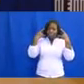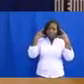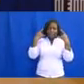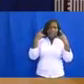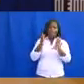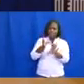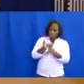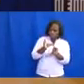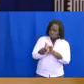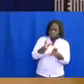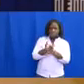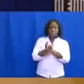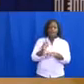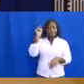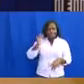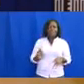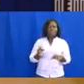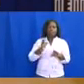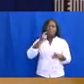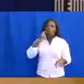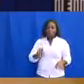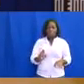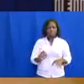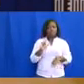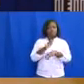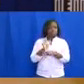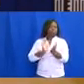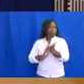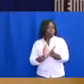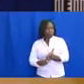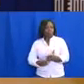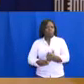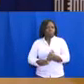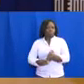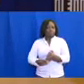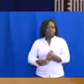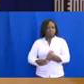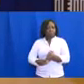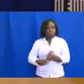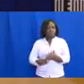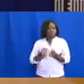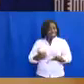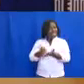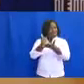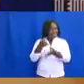must become the norm on campus. to aid …